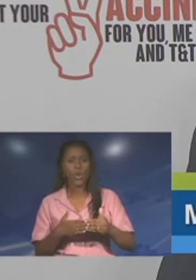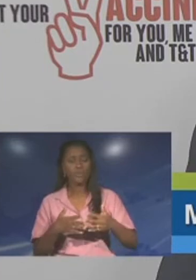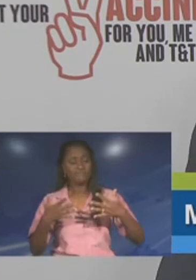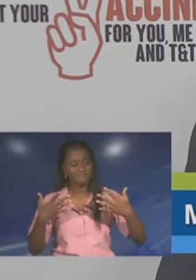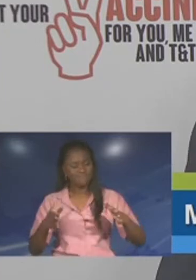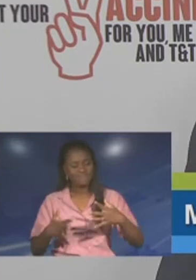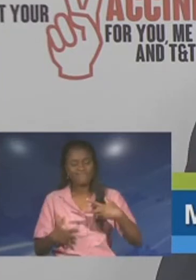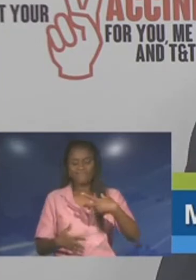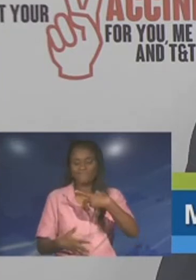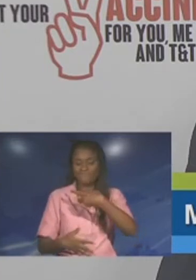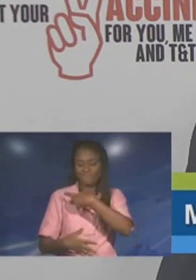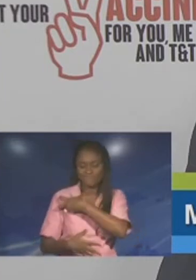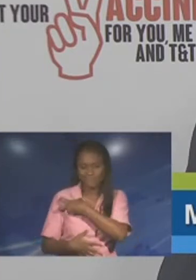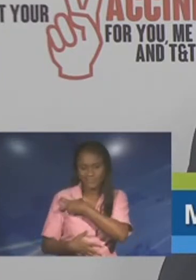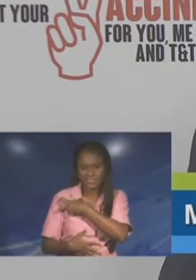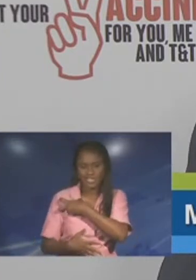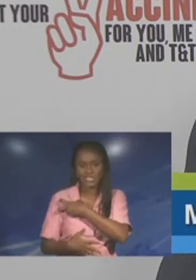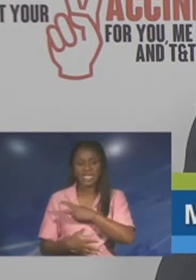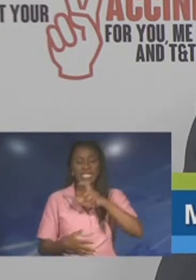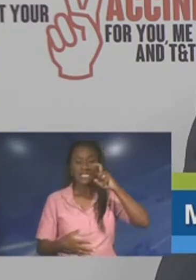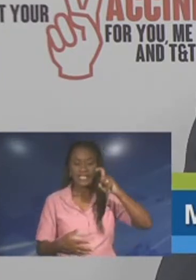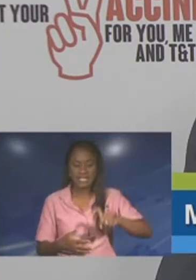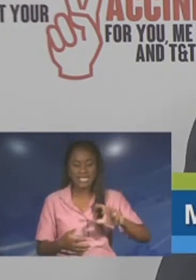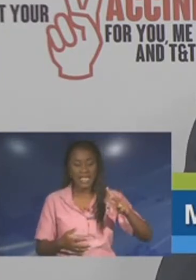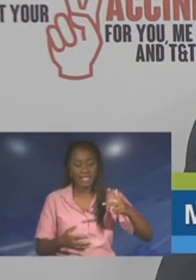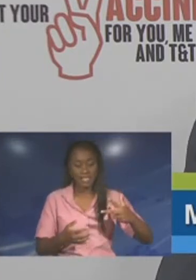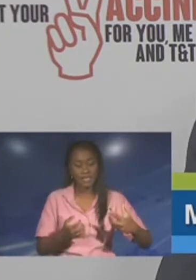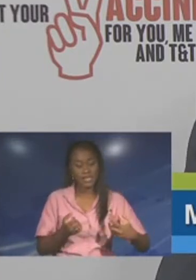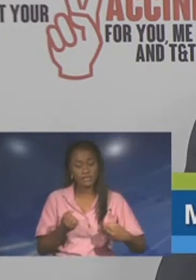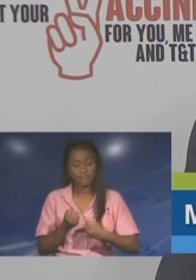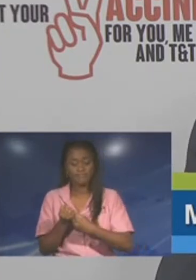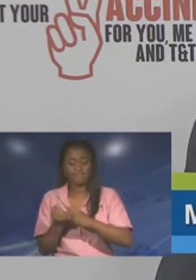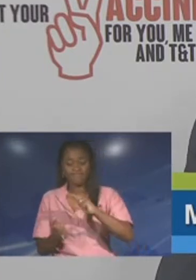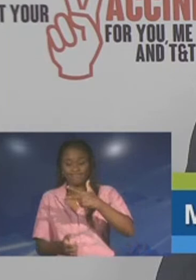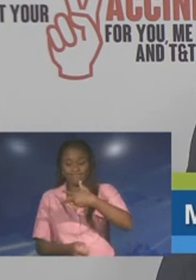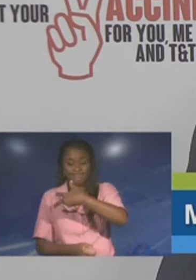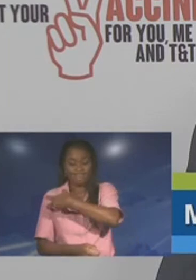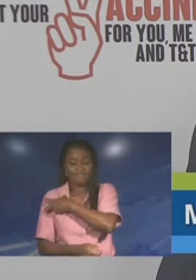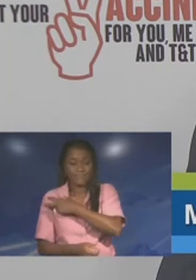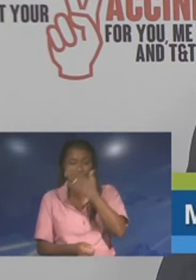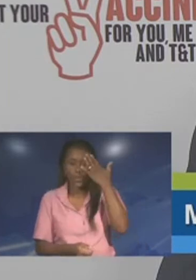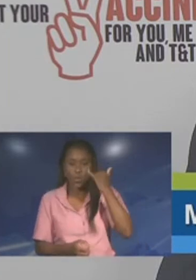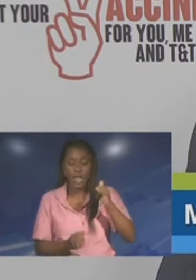vaccinated to get boosted. Why? Because